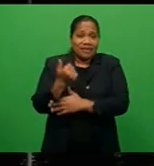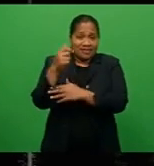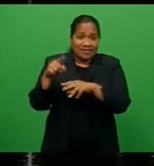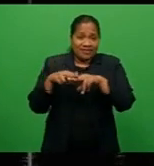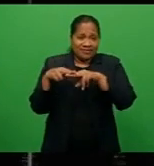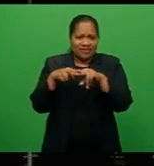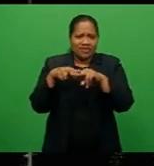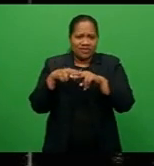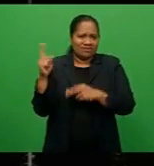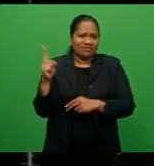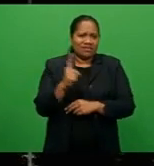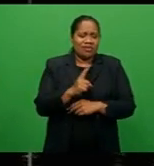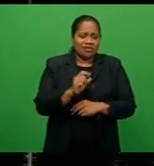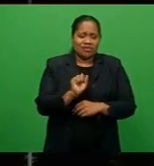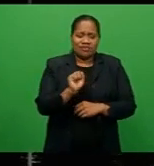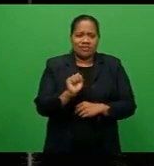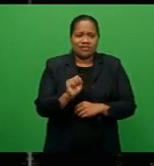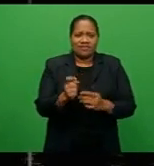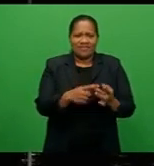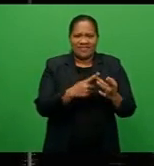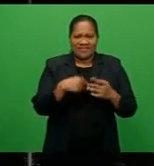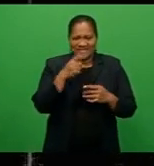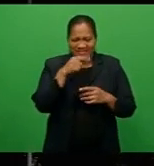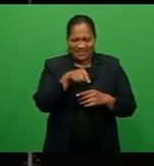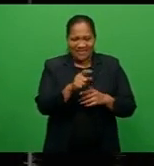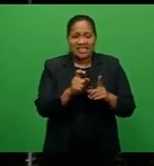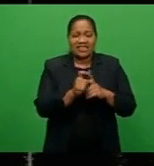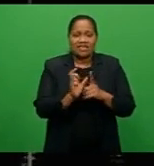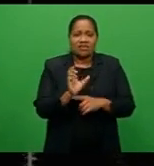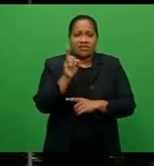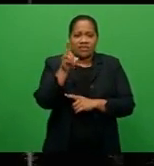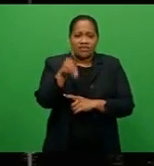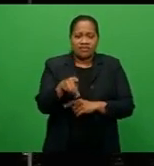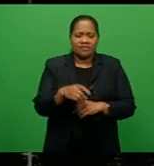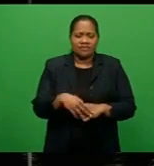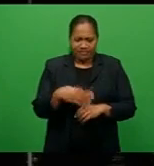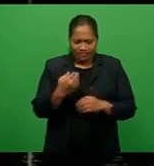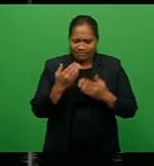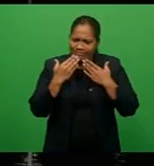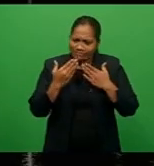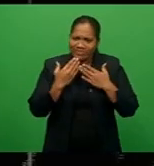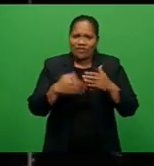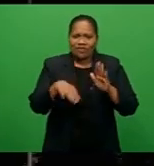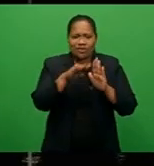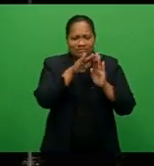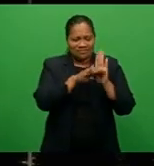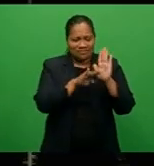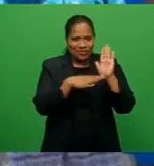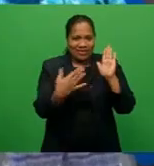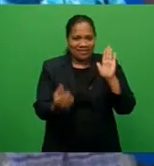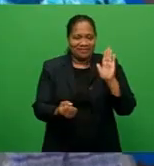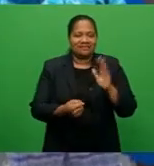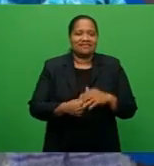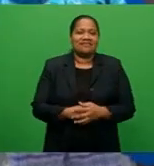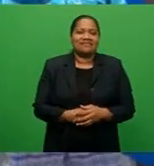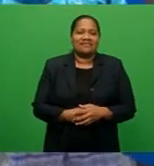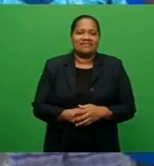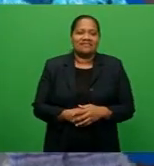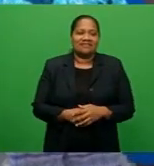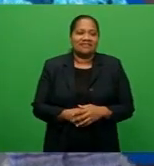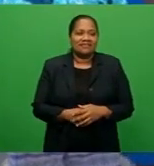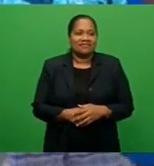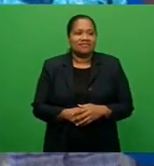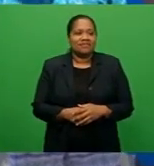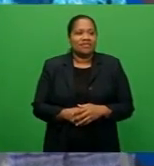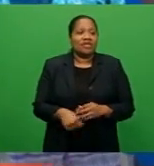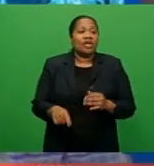fellow citizens in Denarau, he also commended the protocols put in place. Details with Felipe Naikaso.